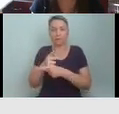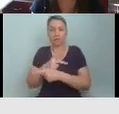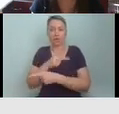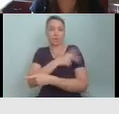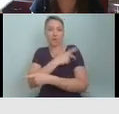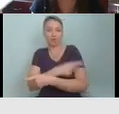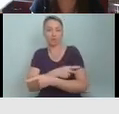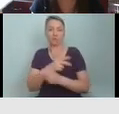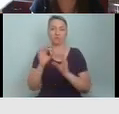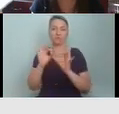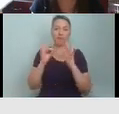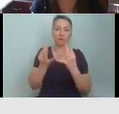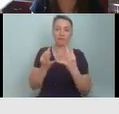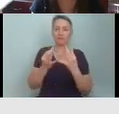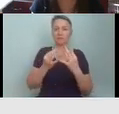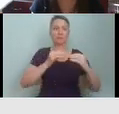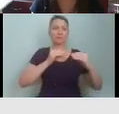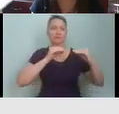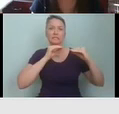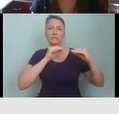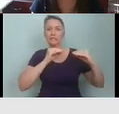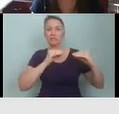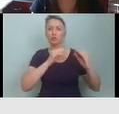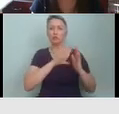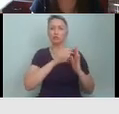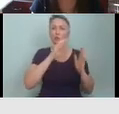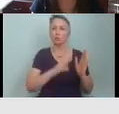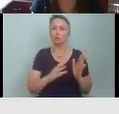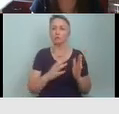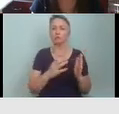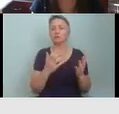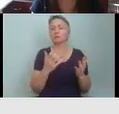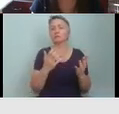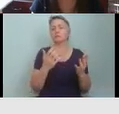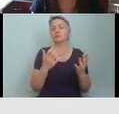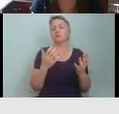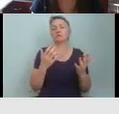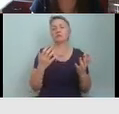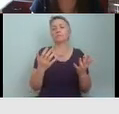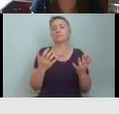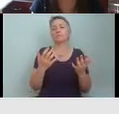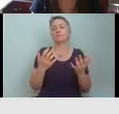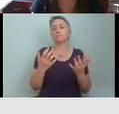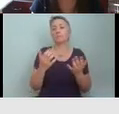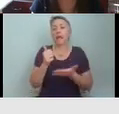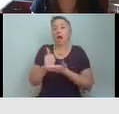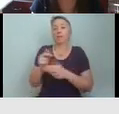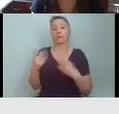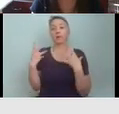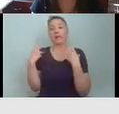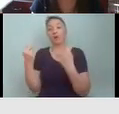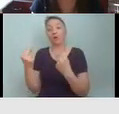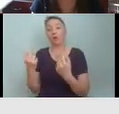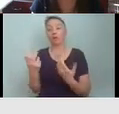families, to teach students, to heal, to